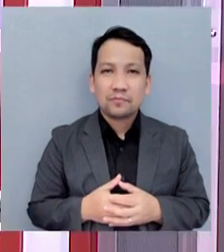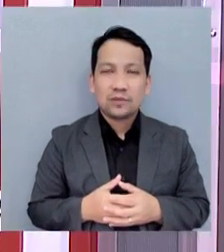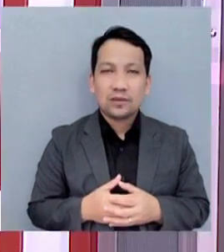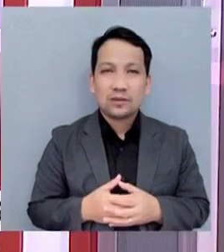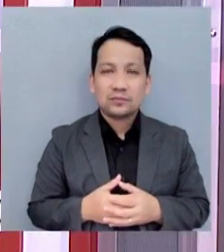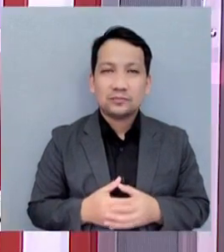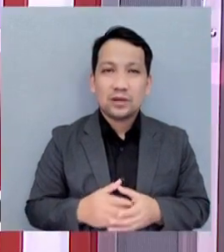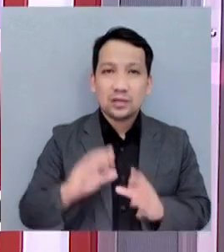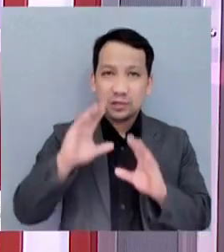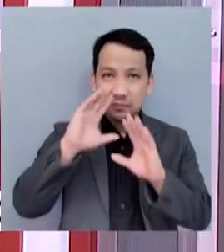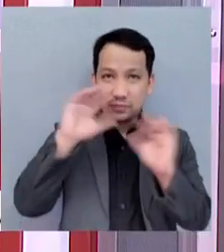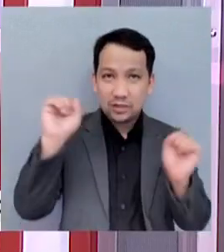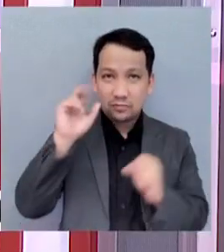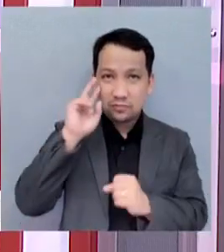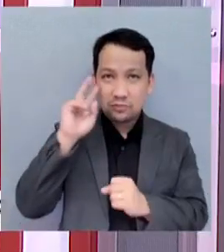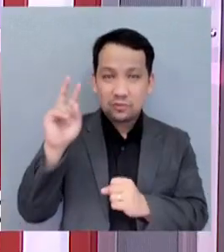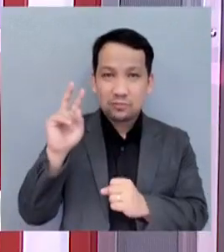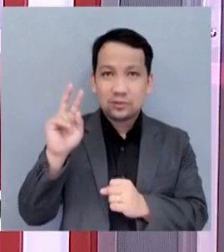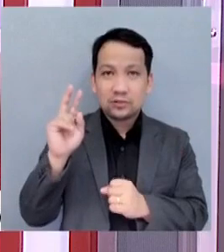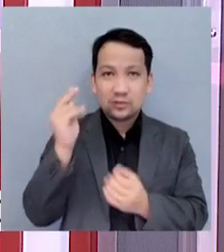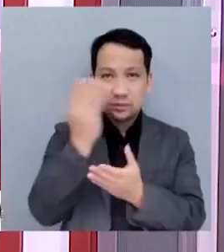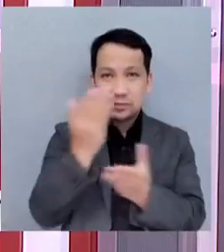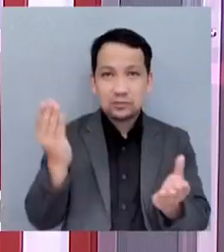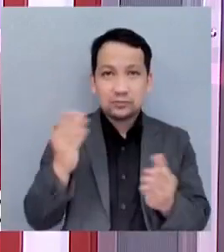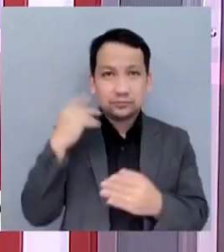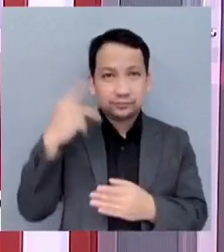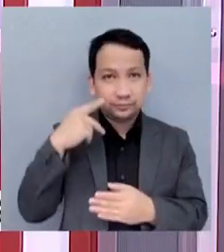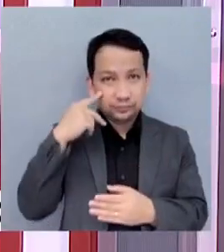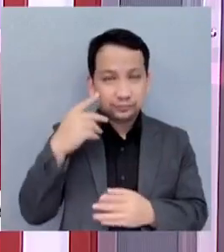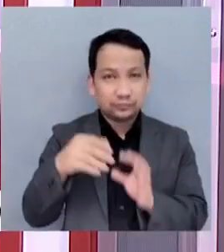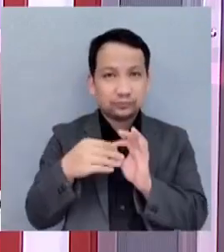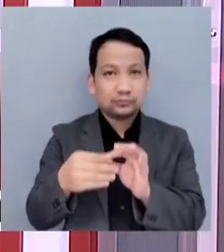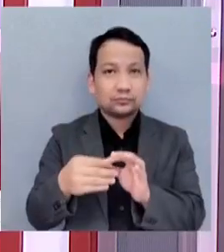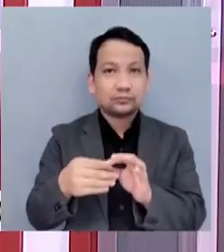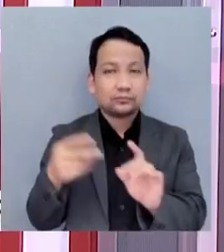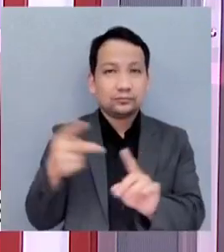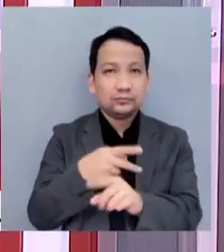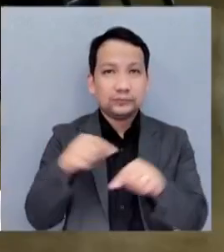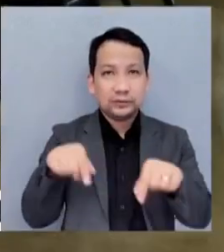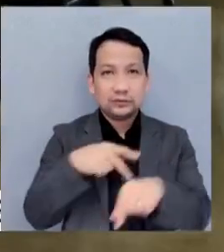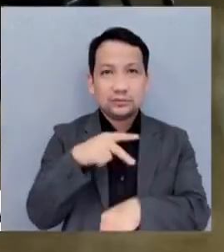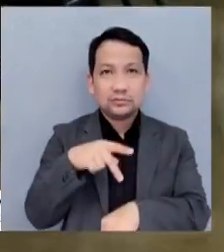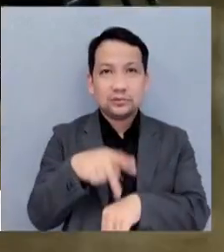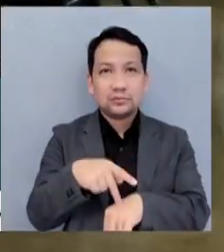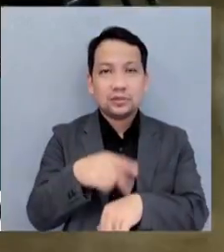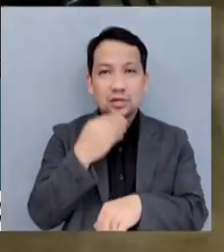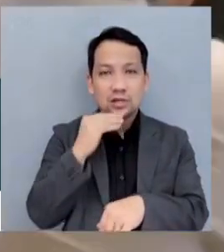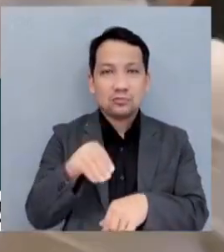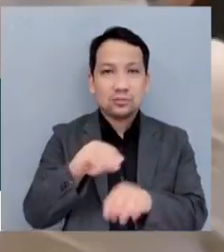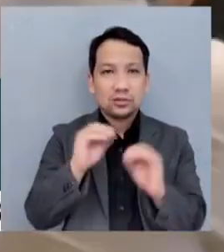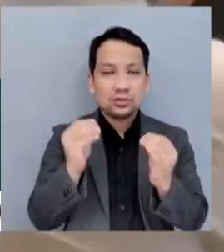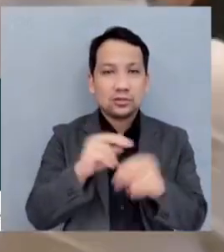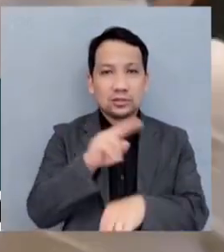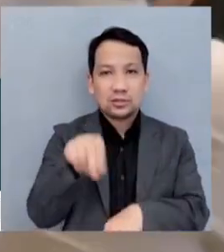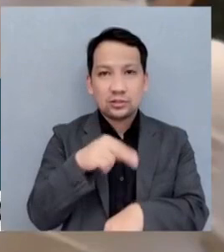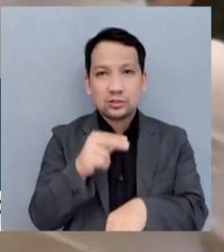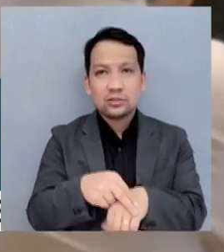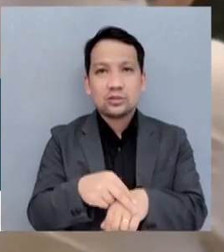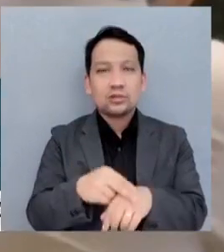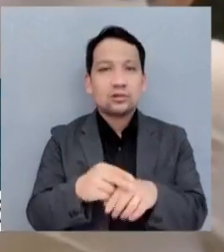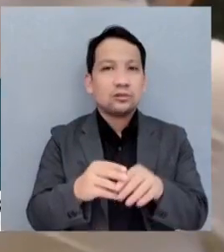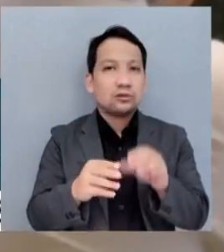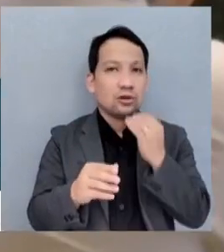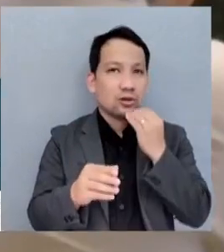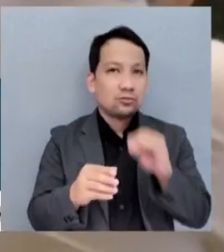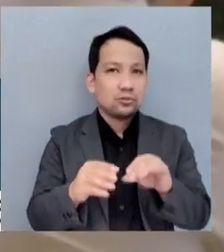President Ferdinand Marcos Jr. speaking out against political violence in the country. Marcos ordered the National and Regional Peace and Order Councils